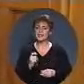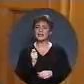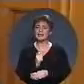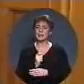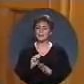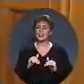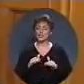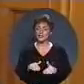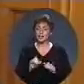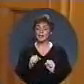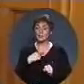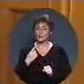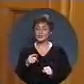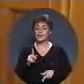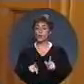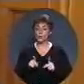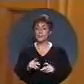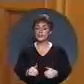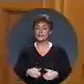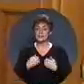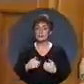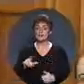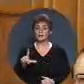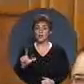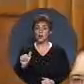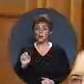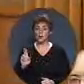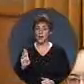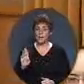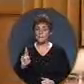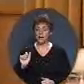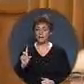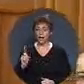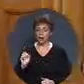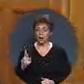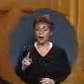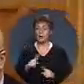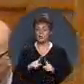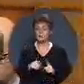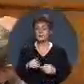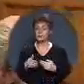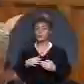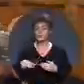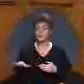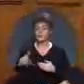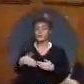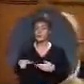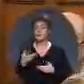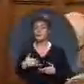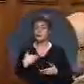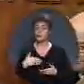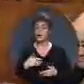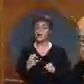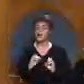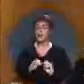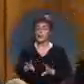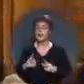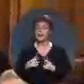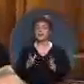happened since? Is that vessel still breaking the rules in Napa waters? Honourable the Minister of Fisheries and